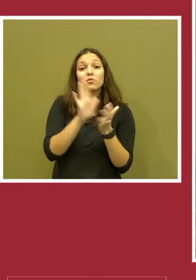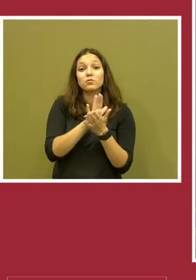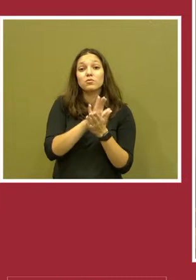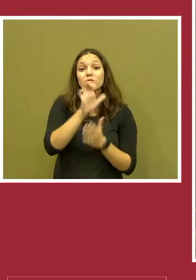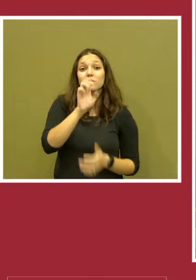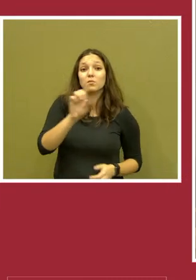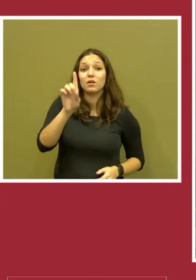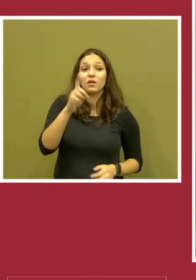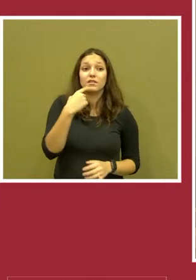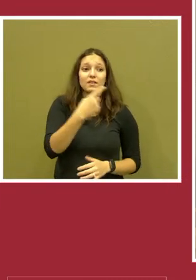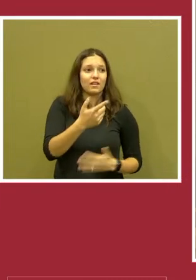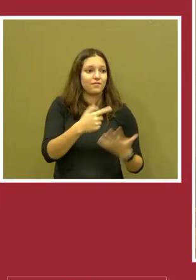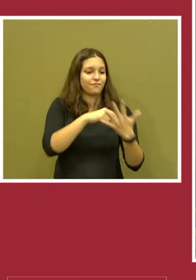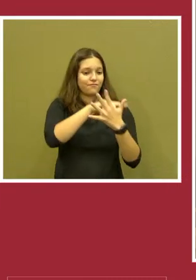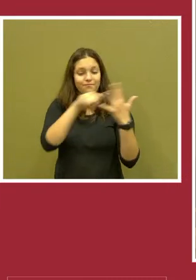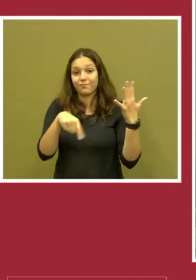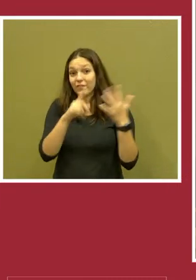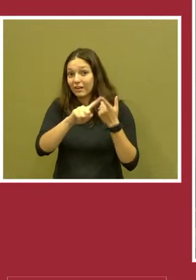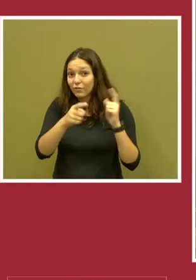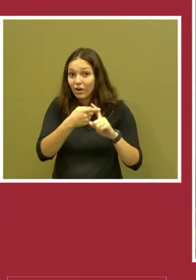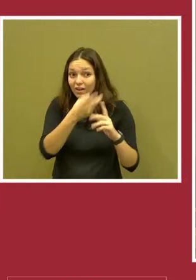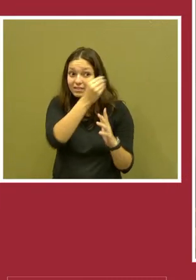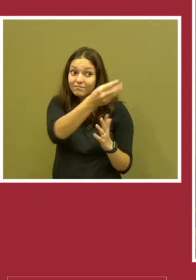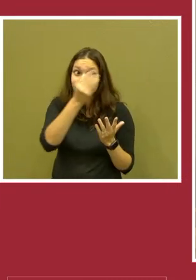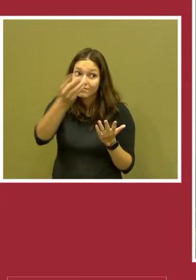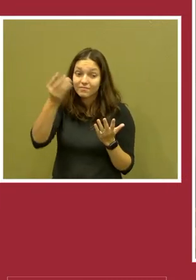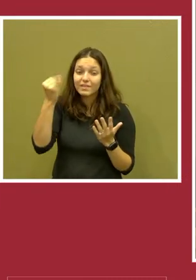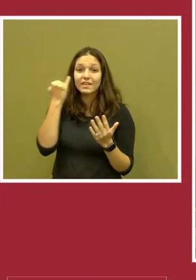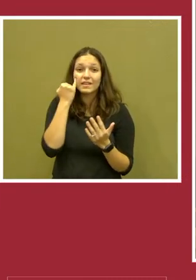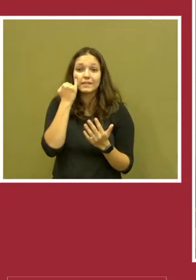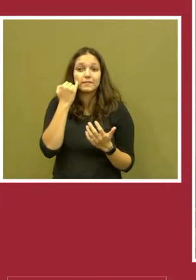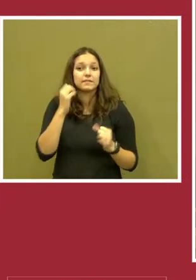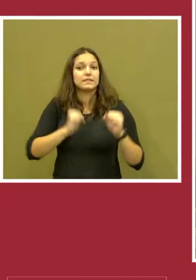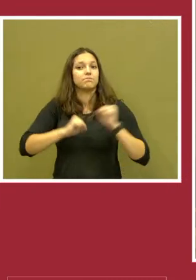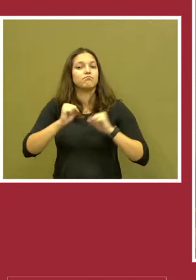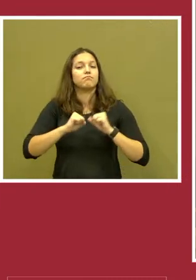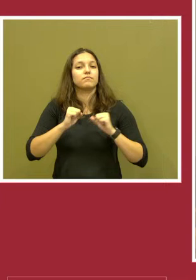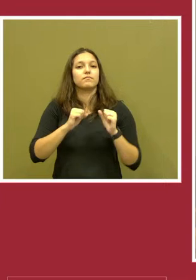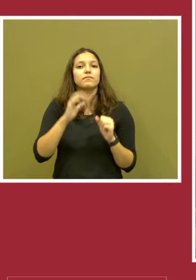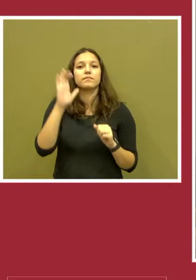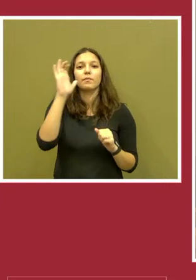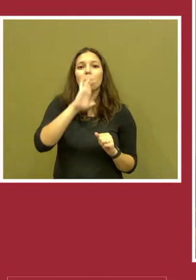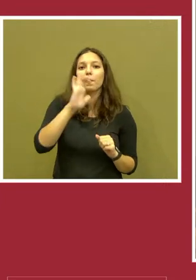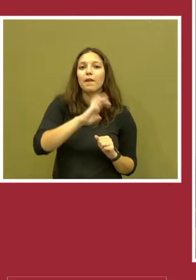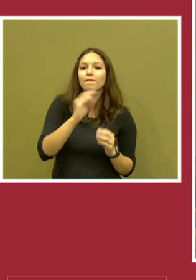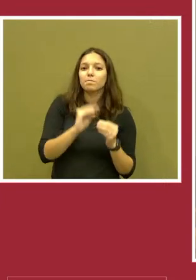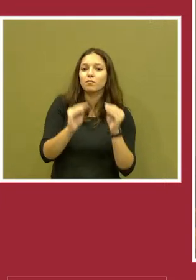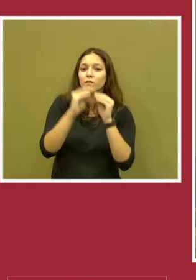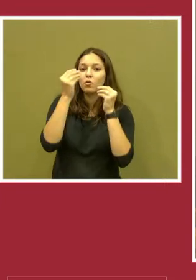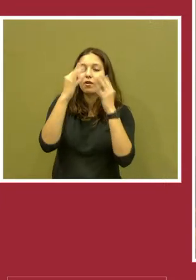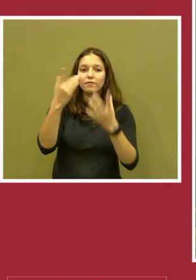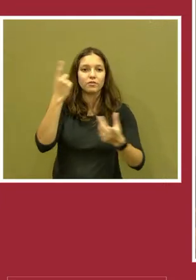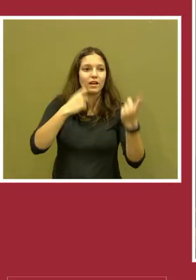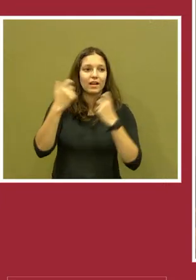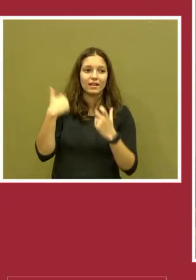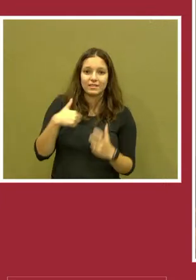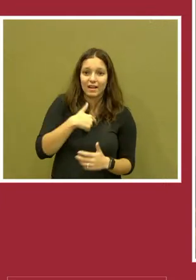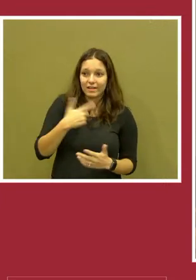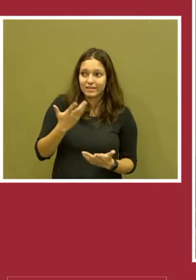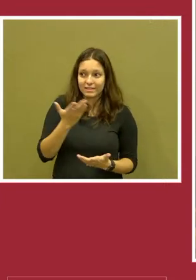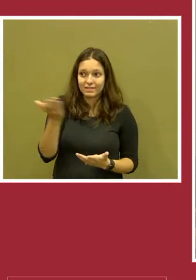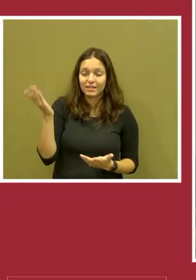please tell five friends. If you are uncertain, please search out more information, ask any of us,